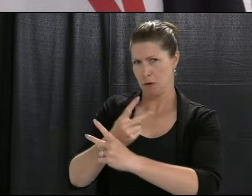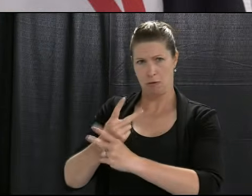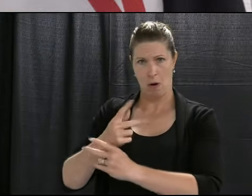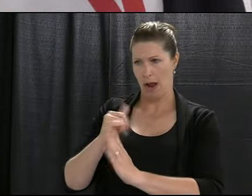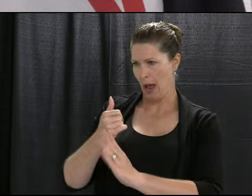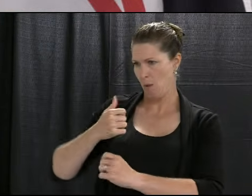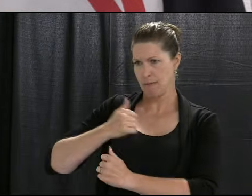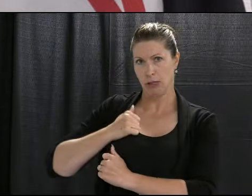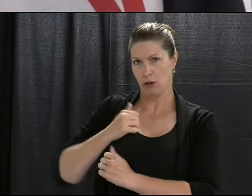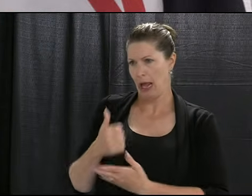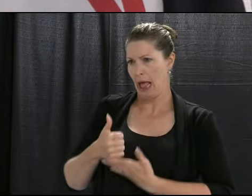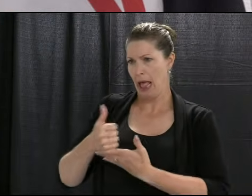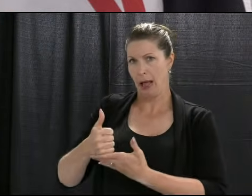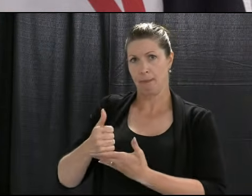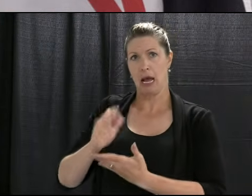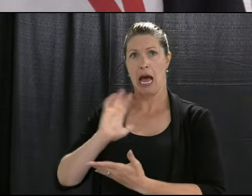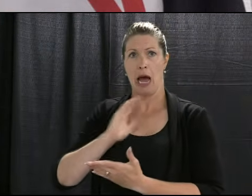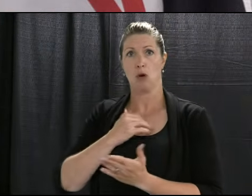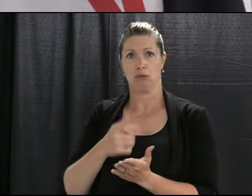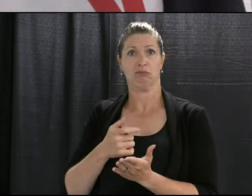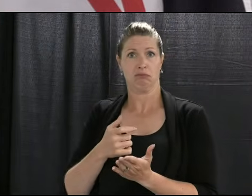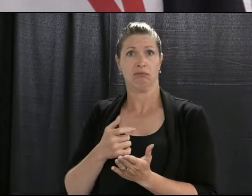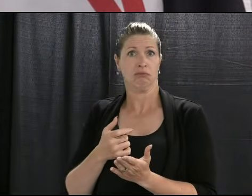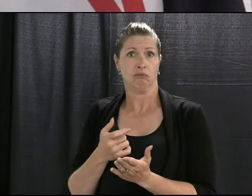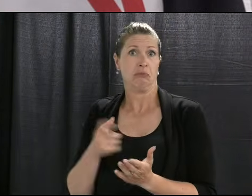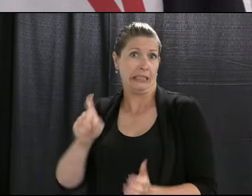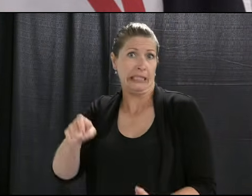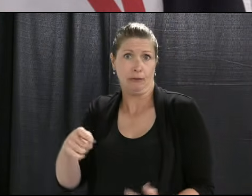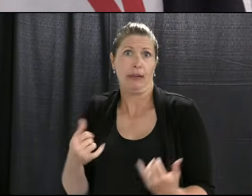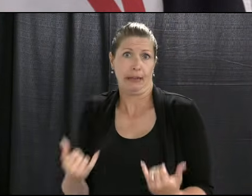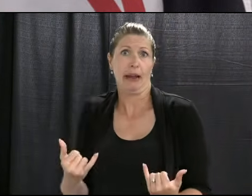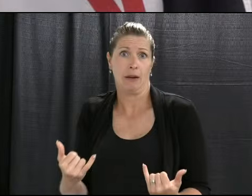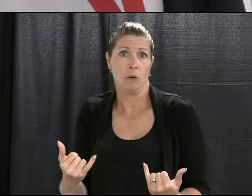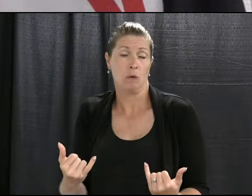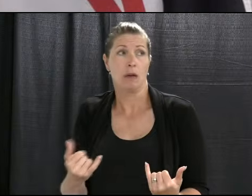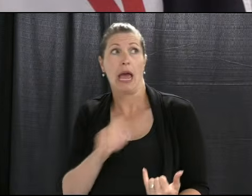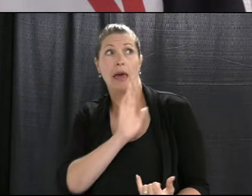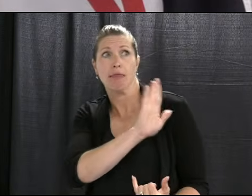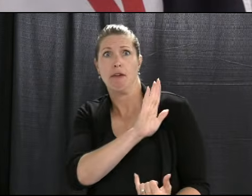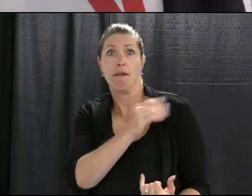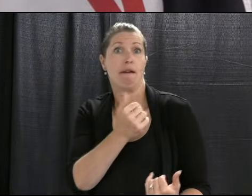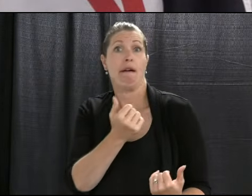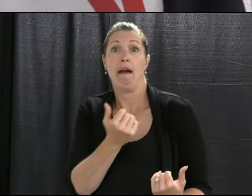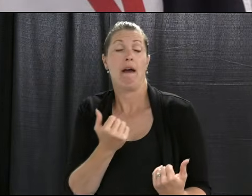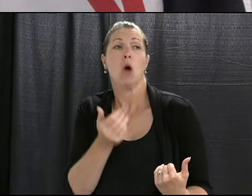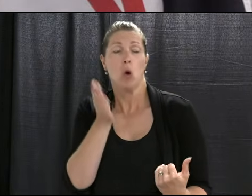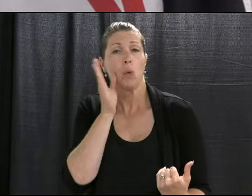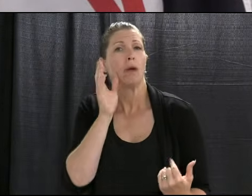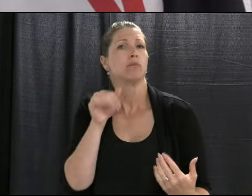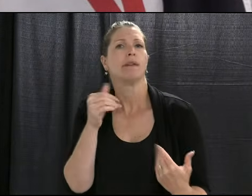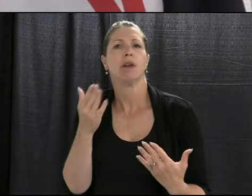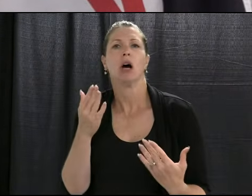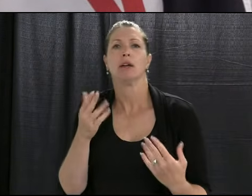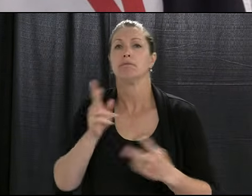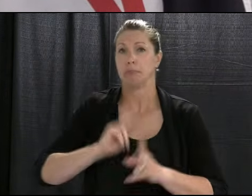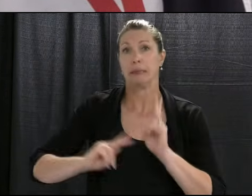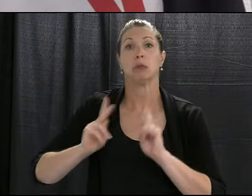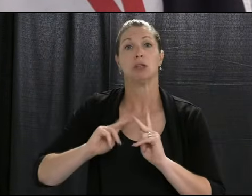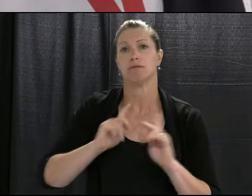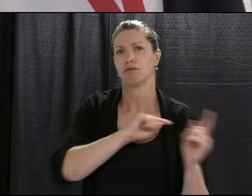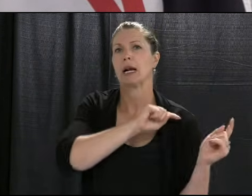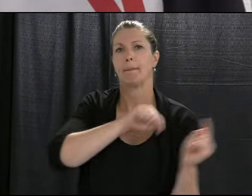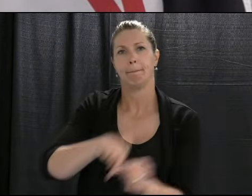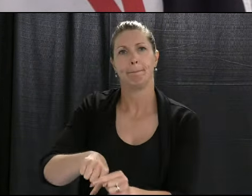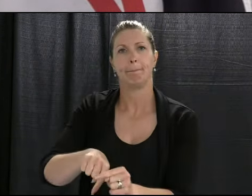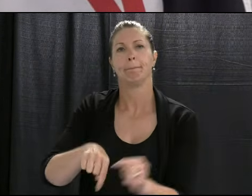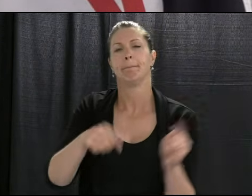can best support our requirements right now. And based on the current need and capacity, the Canadian Armed Forces will be providing personnel to assist